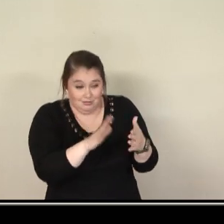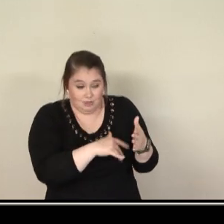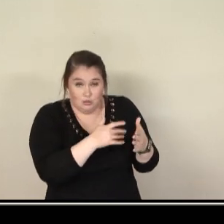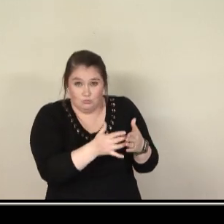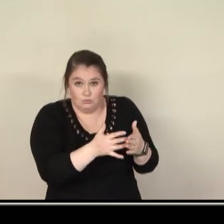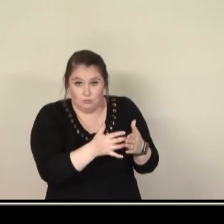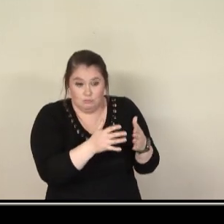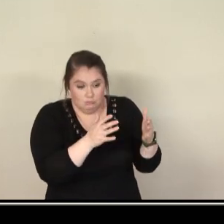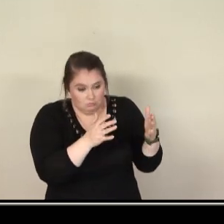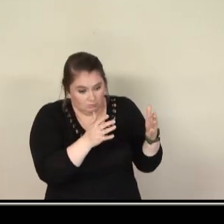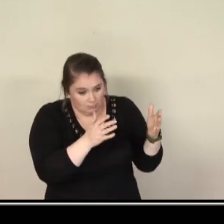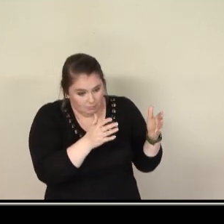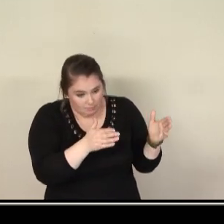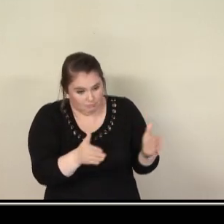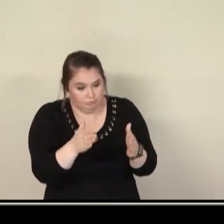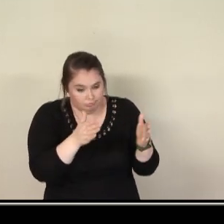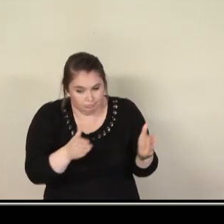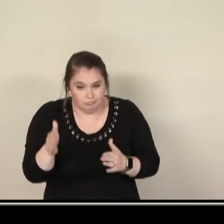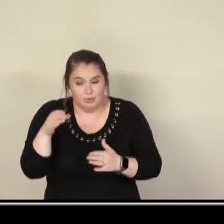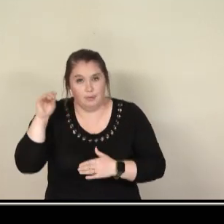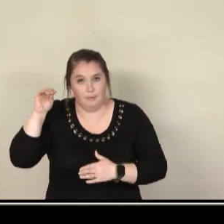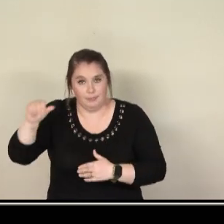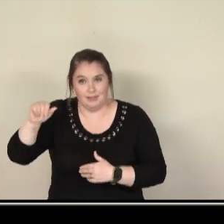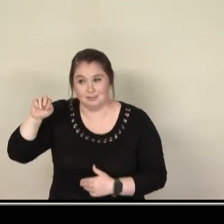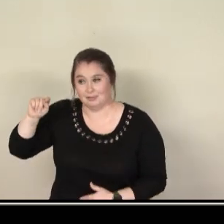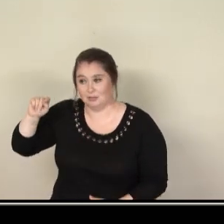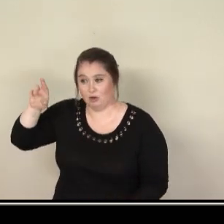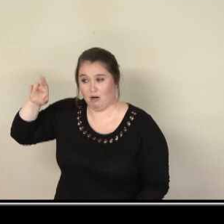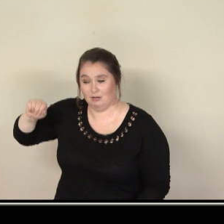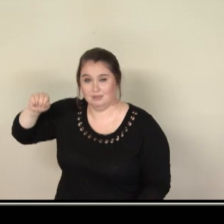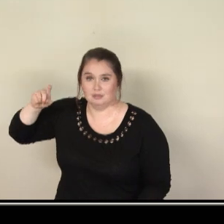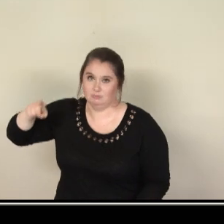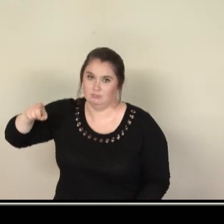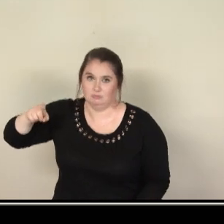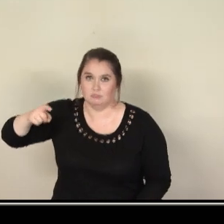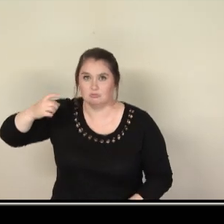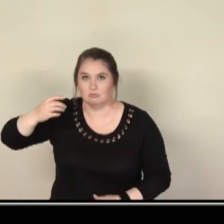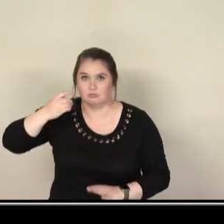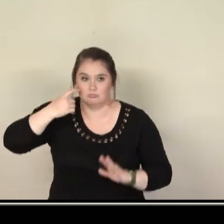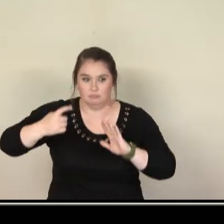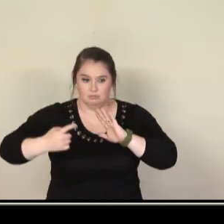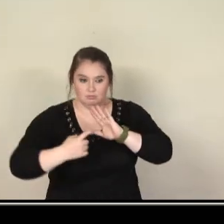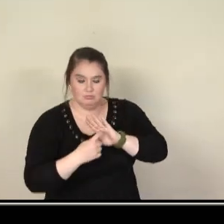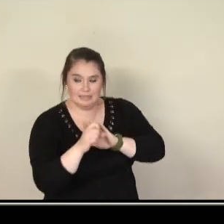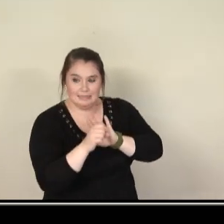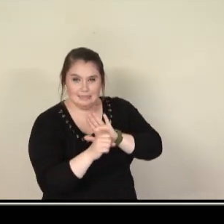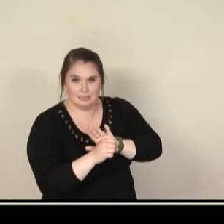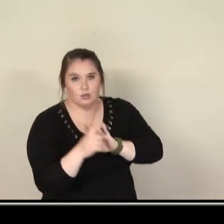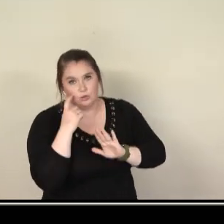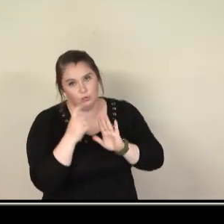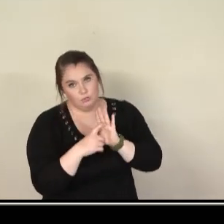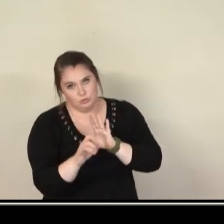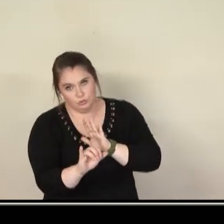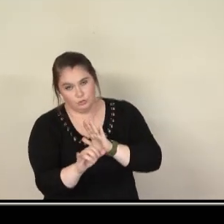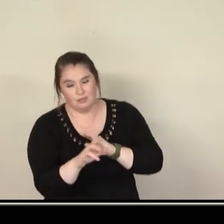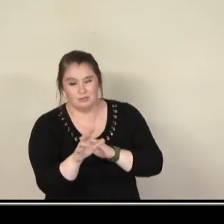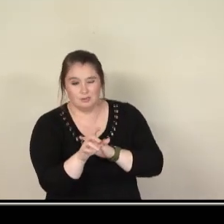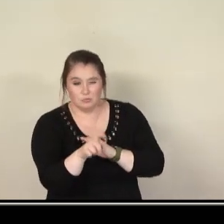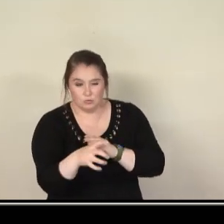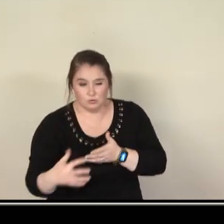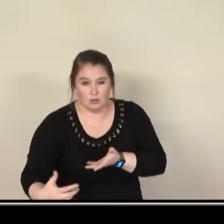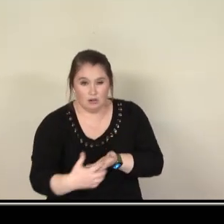schedule, we pay less than TRS, and the state makes up that. That is supposed to gain us about $0.3